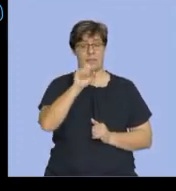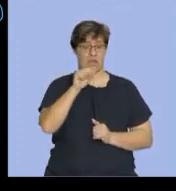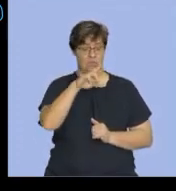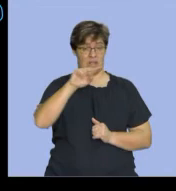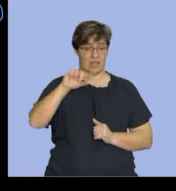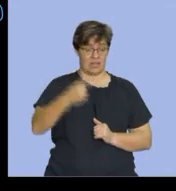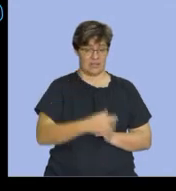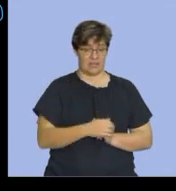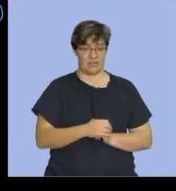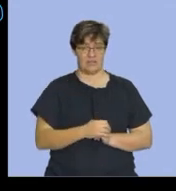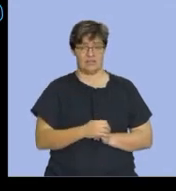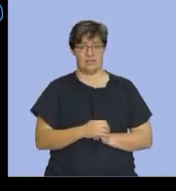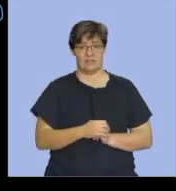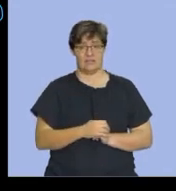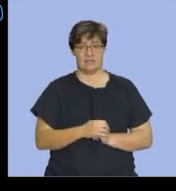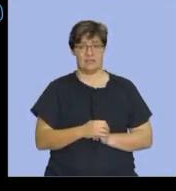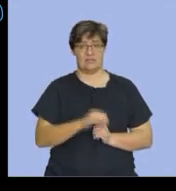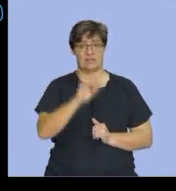bearing